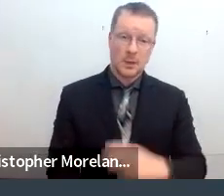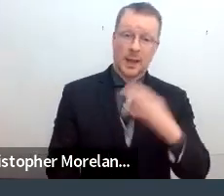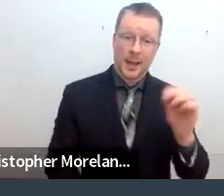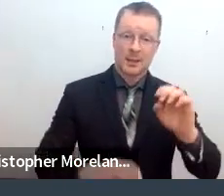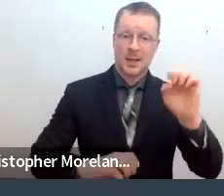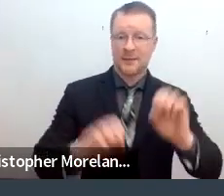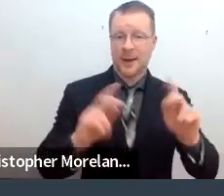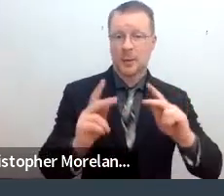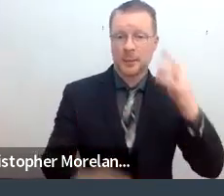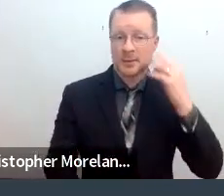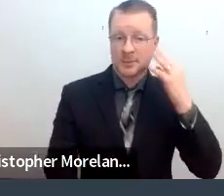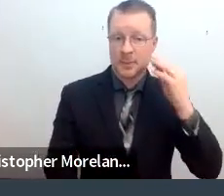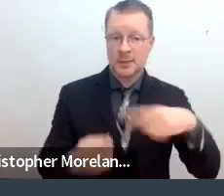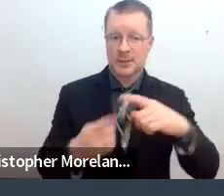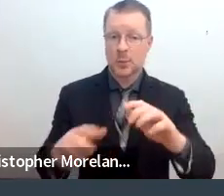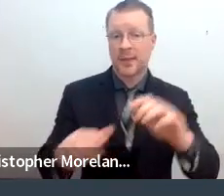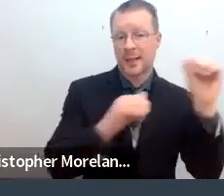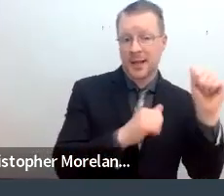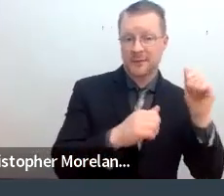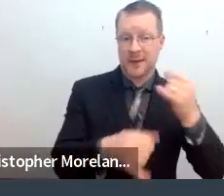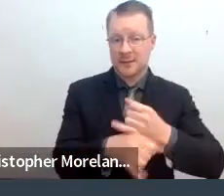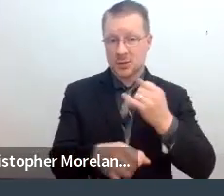in residency, and in practice.